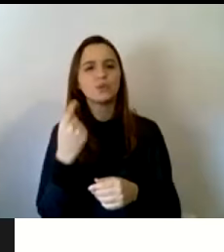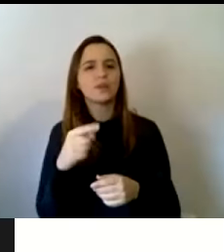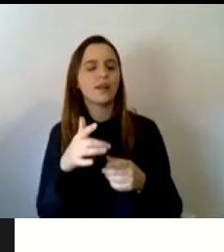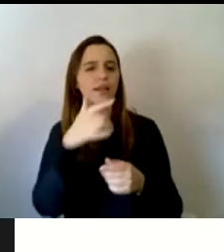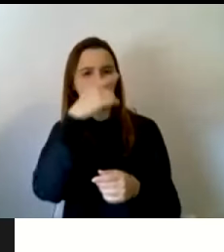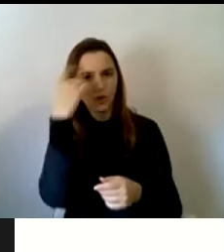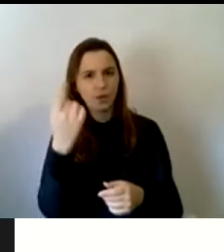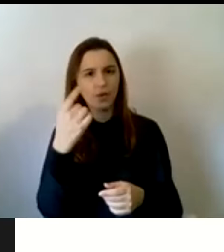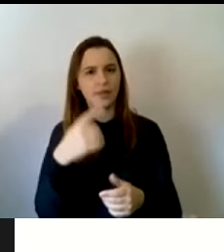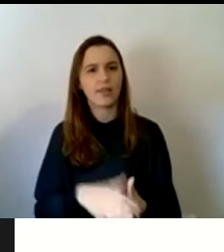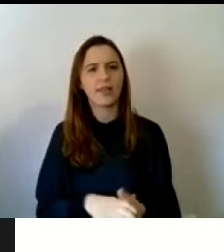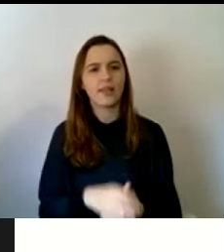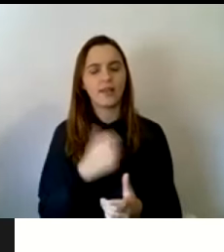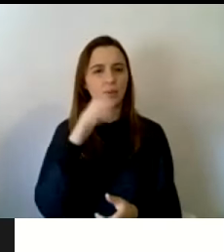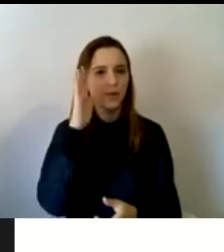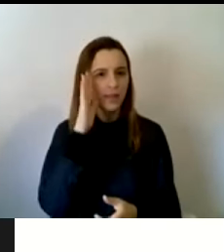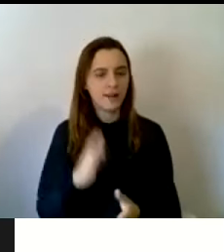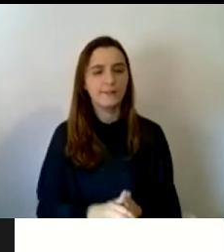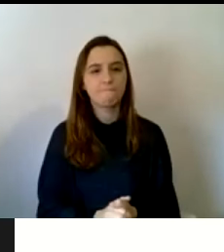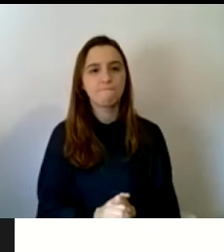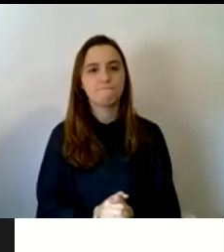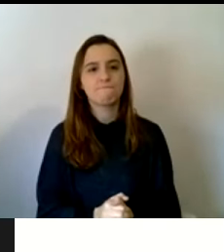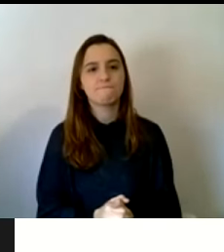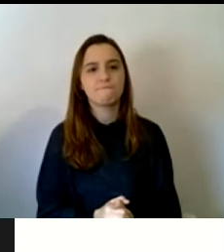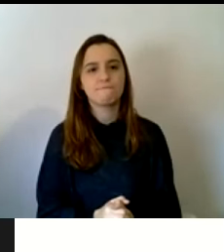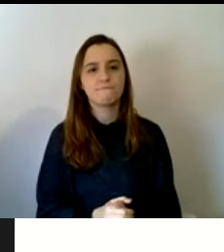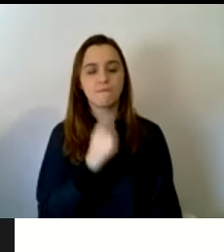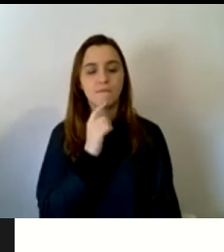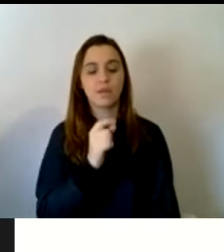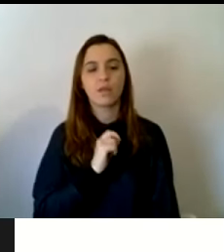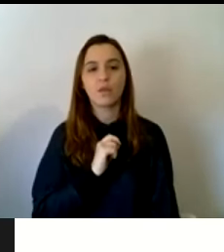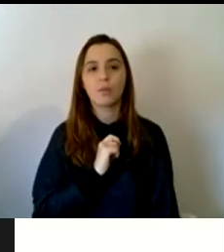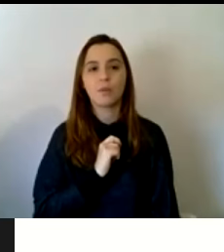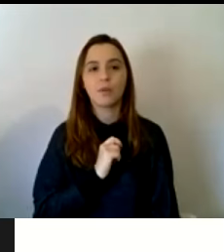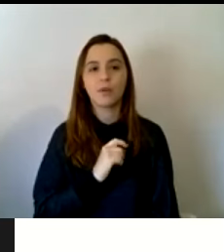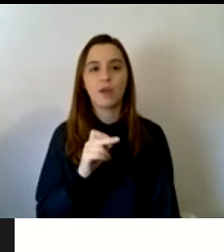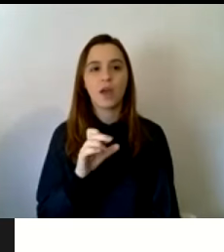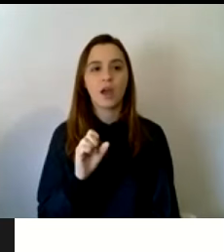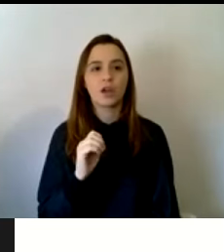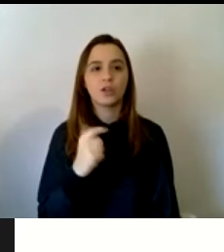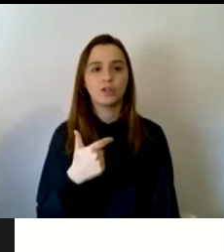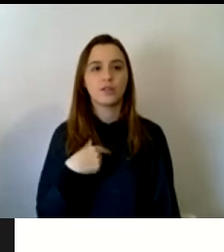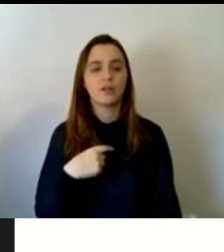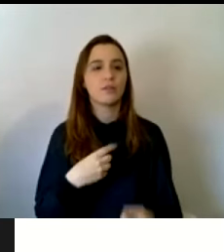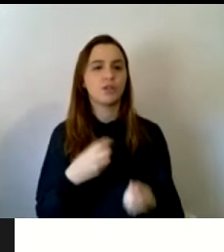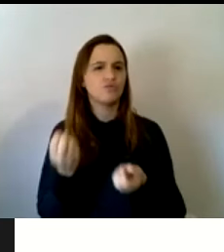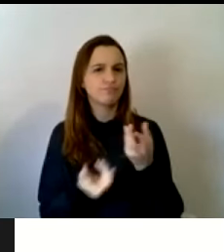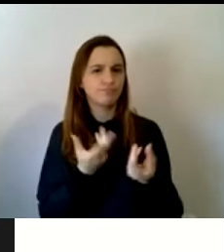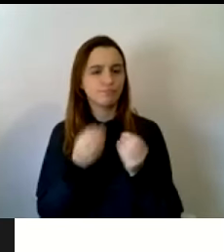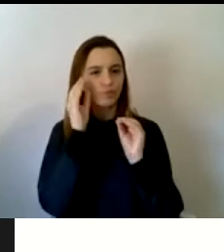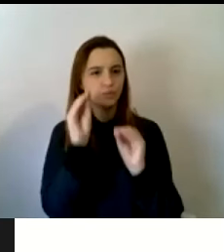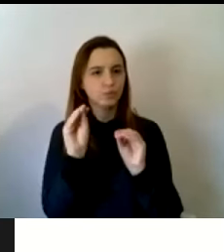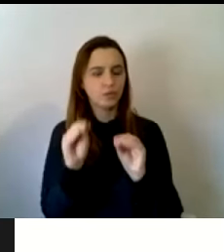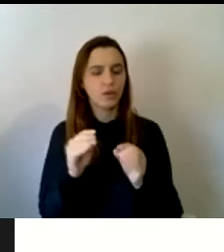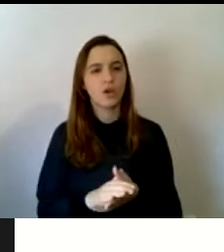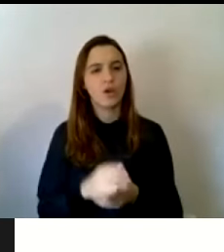Good afternoon. My name is Ágos. I'm a juggler instructor, and I show